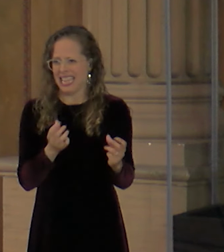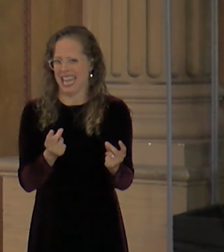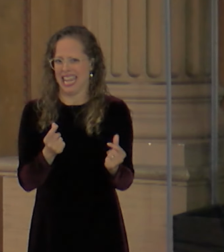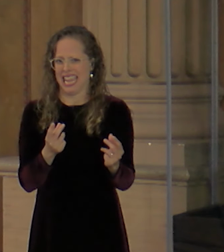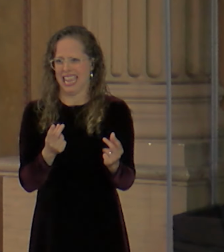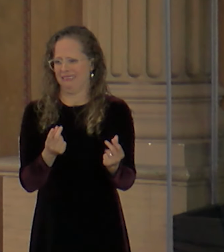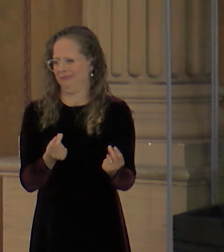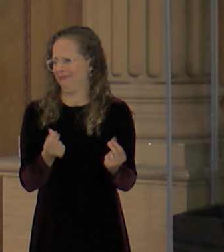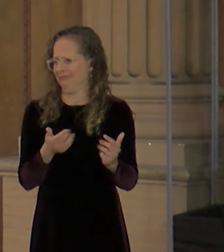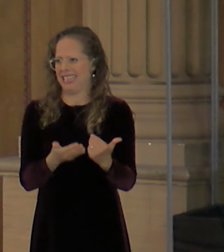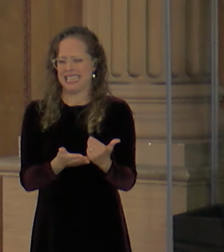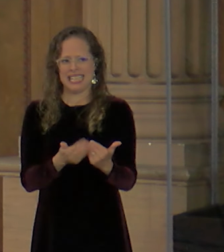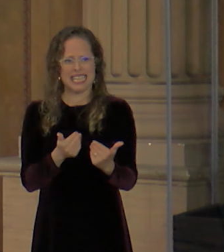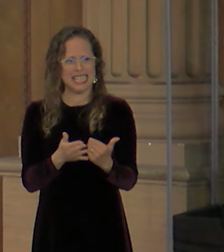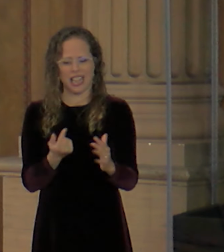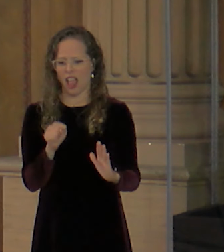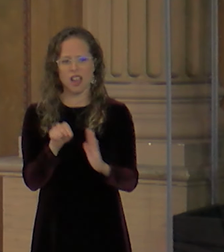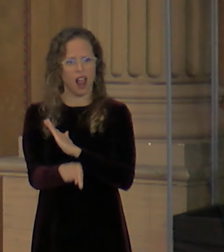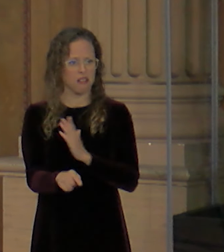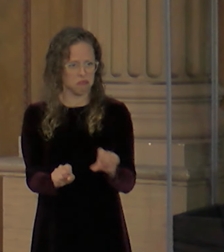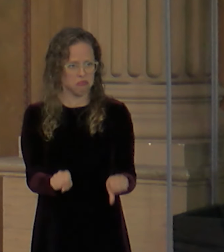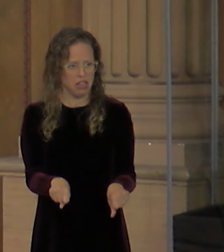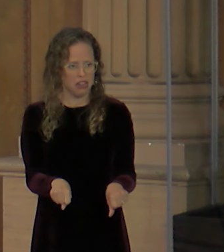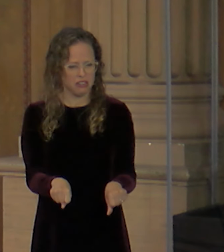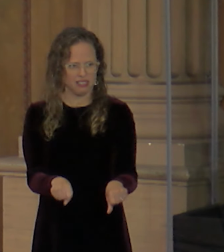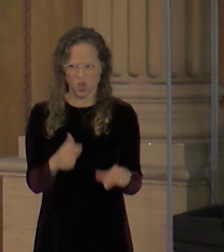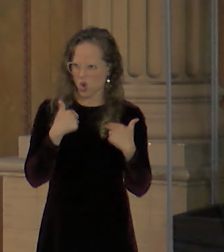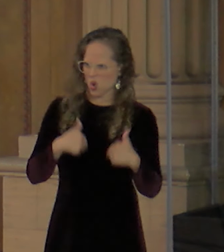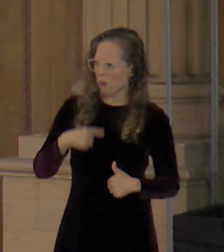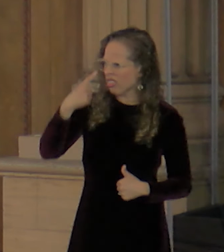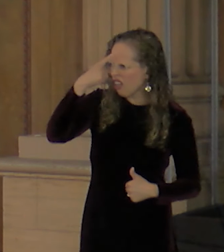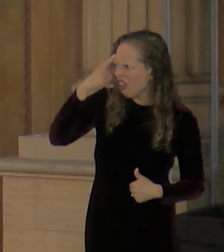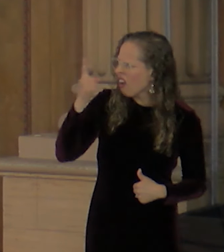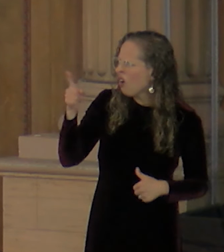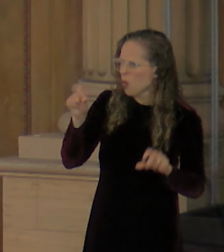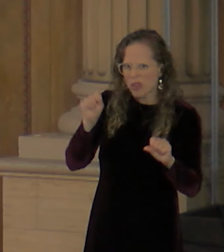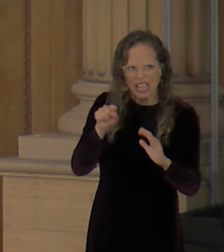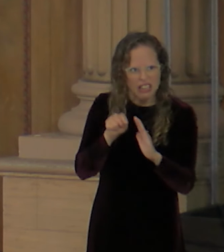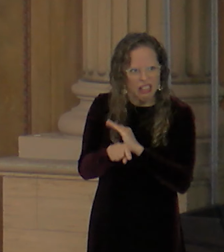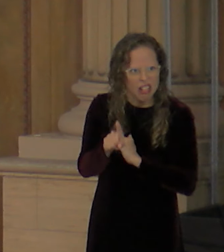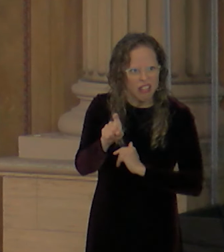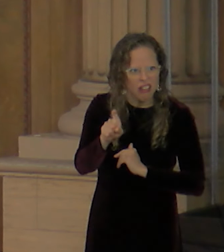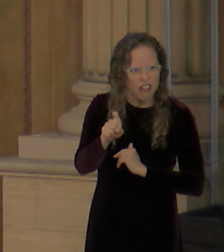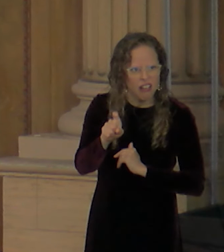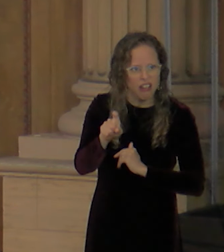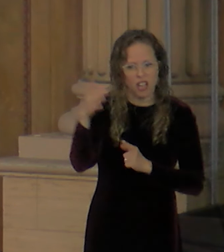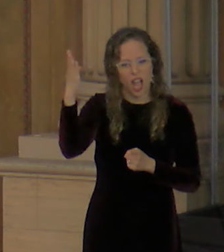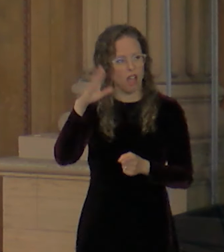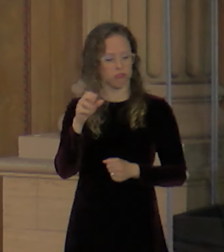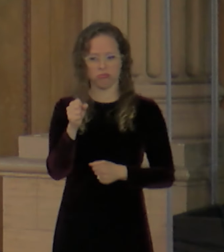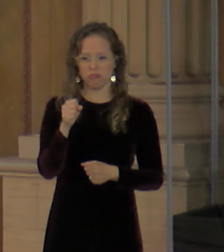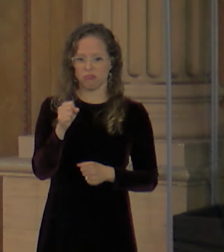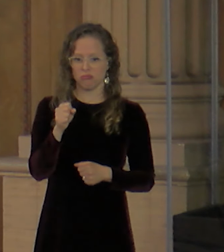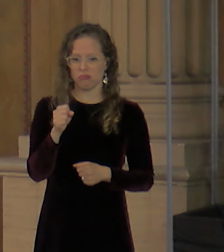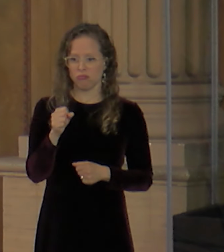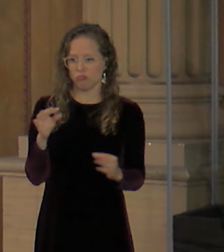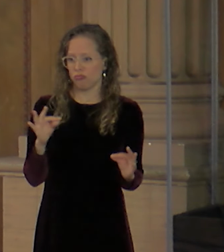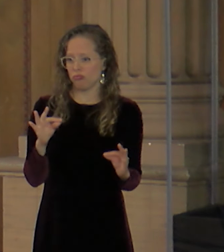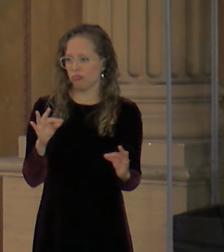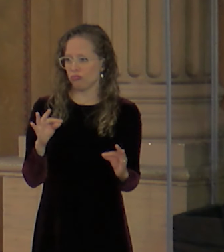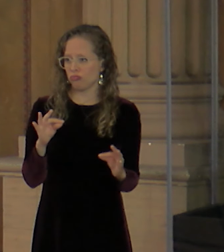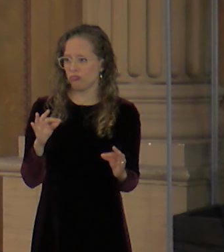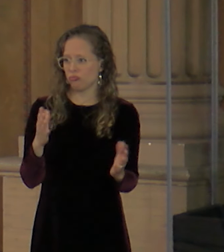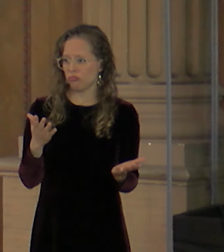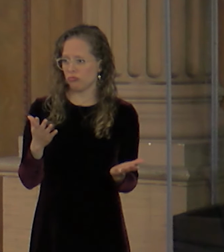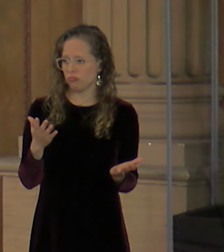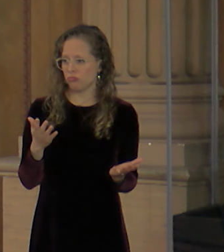by this beast, even though it seems like it's got some supernatural strength. God is its owner. And so this animal that's come to be thought of